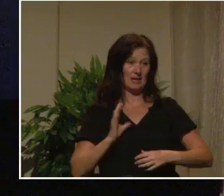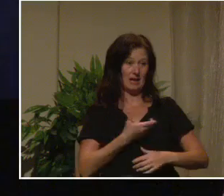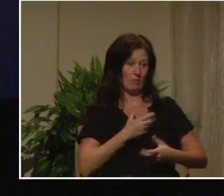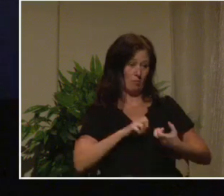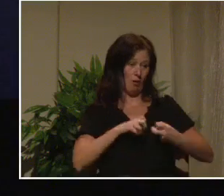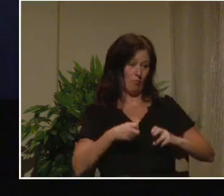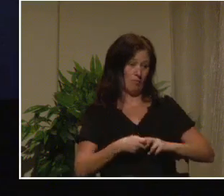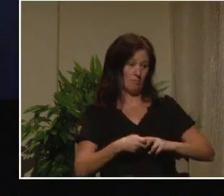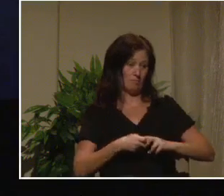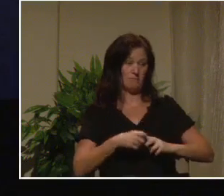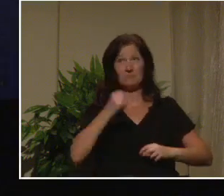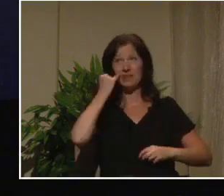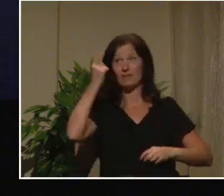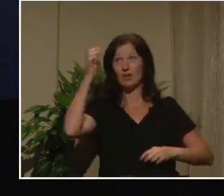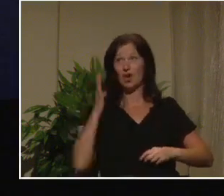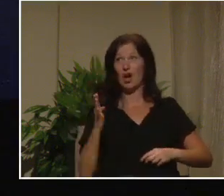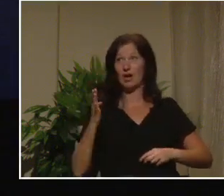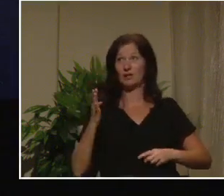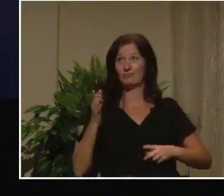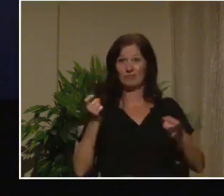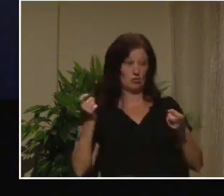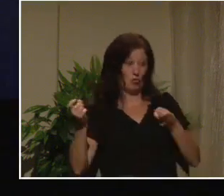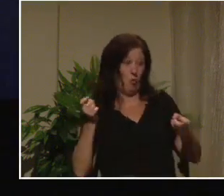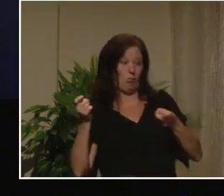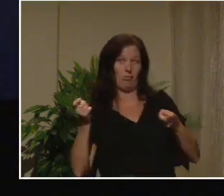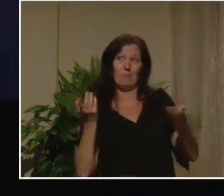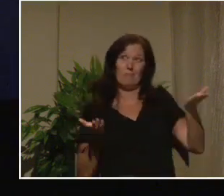he'll change them. But if he doesn't,